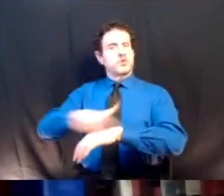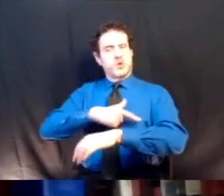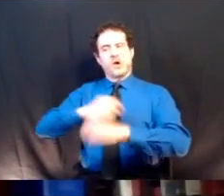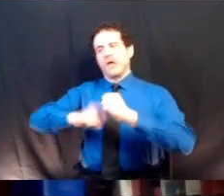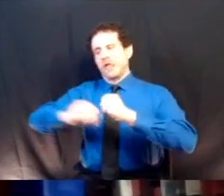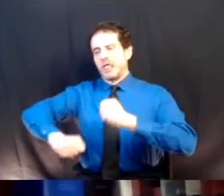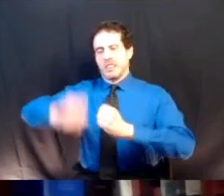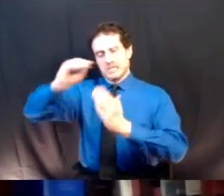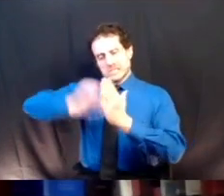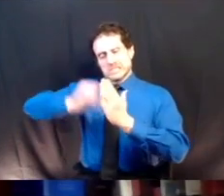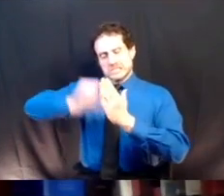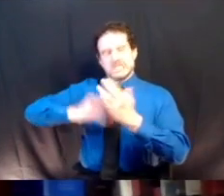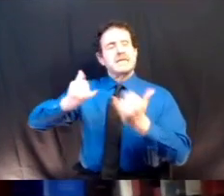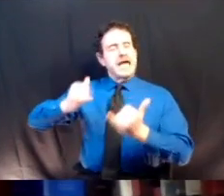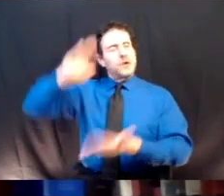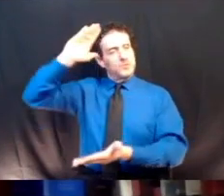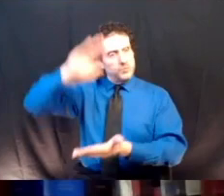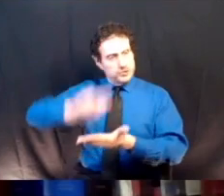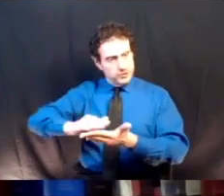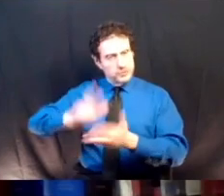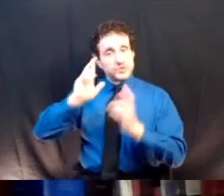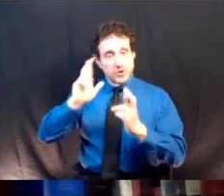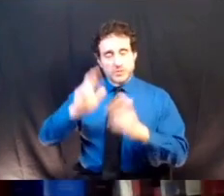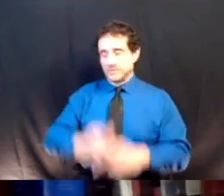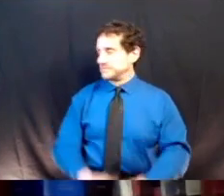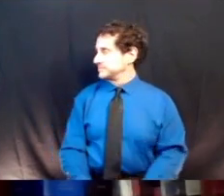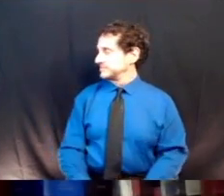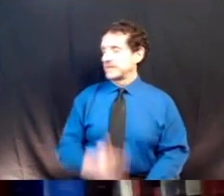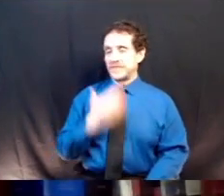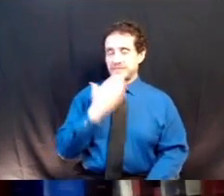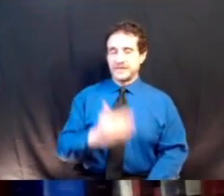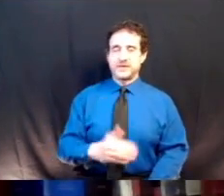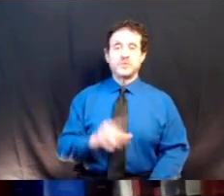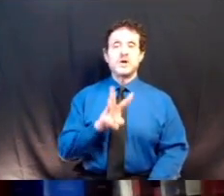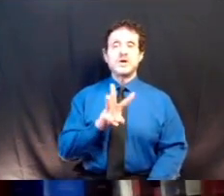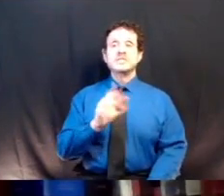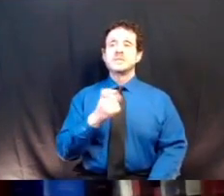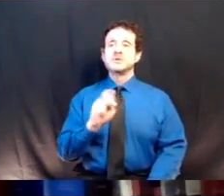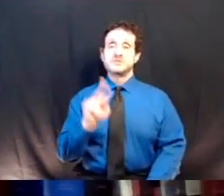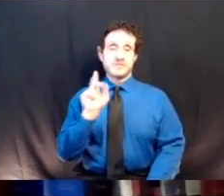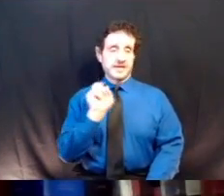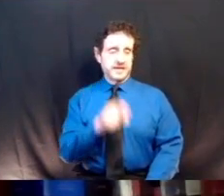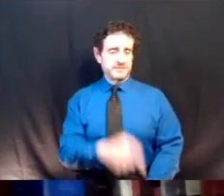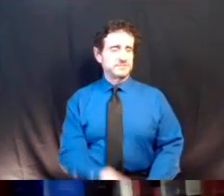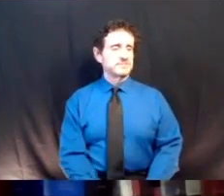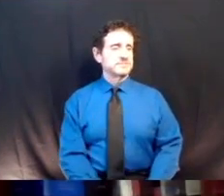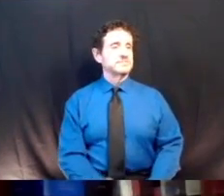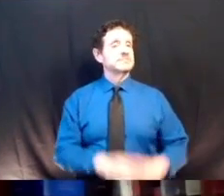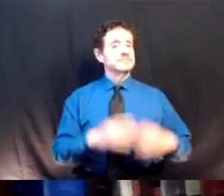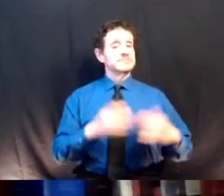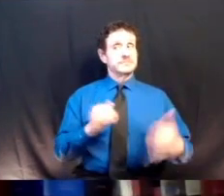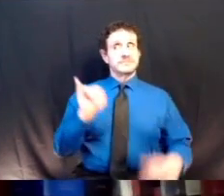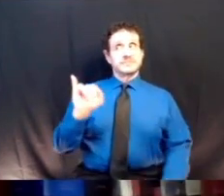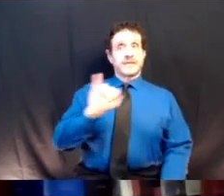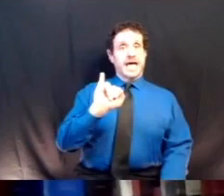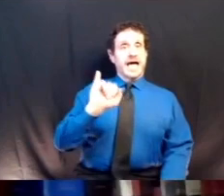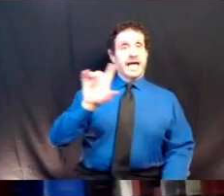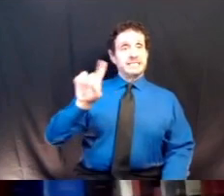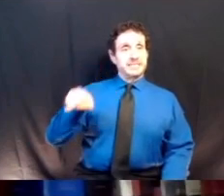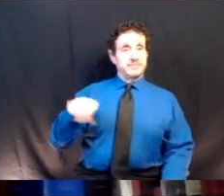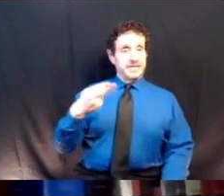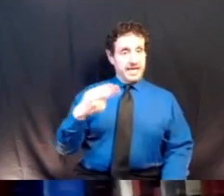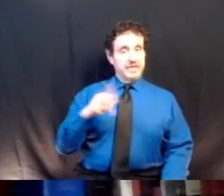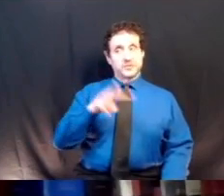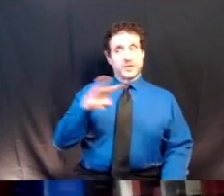Okay, thank you. Ben Bradley from WGN notes that now on the IDPH website, as of